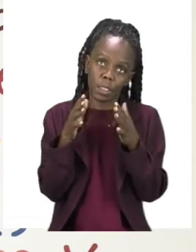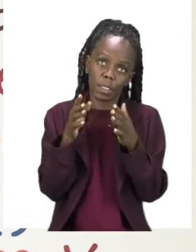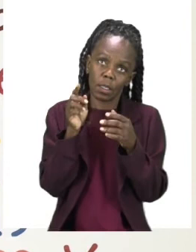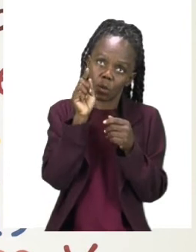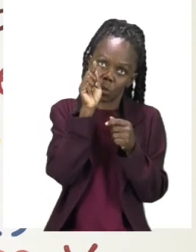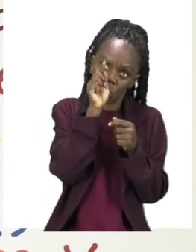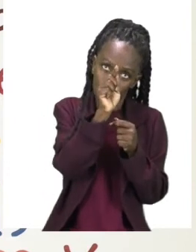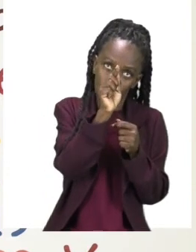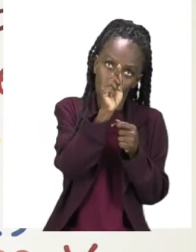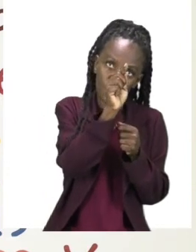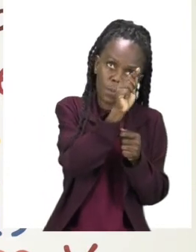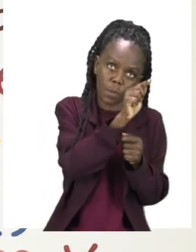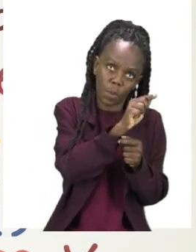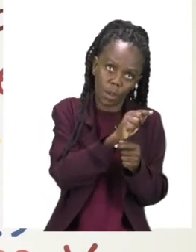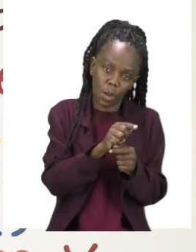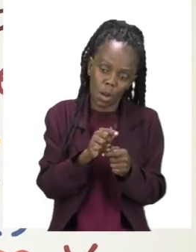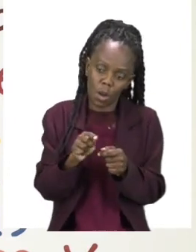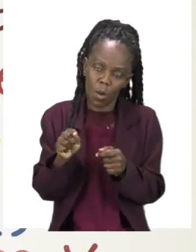again.